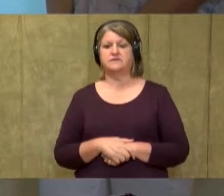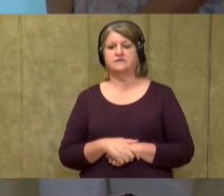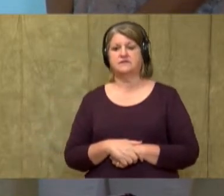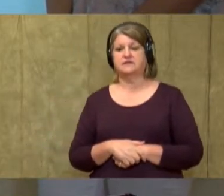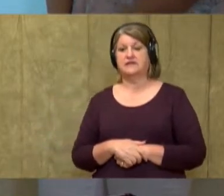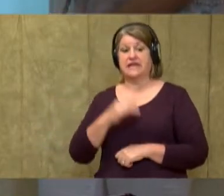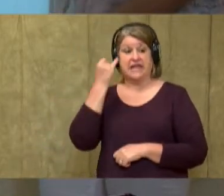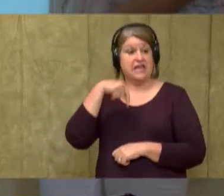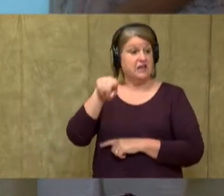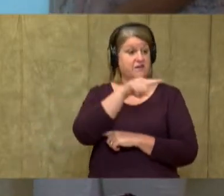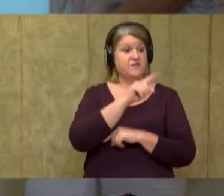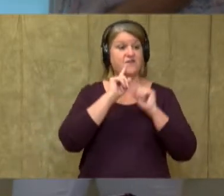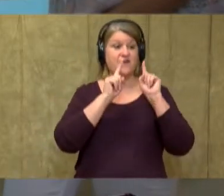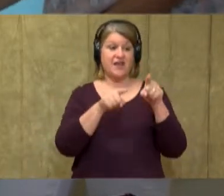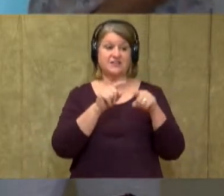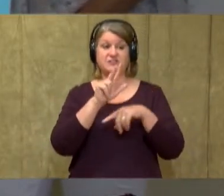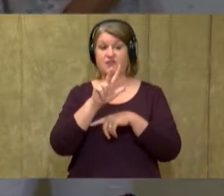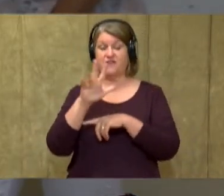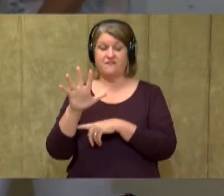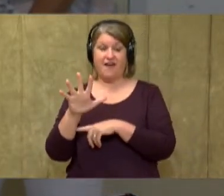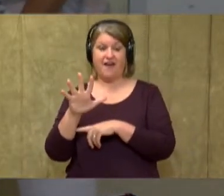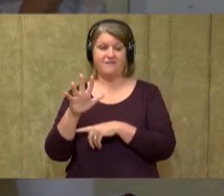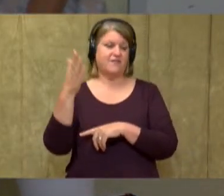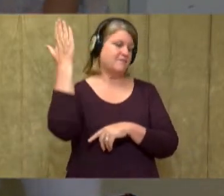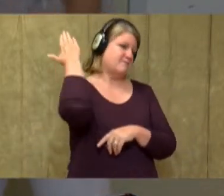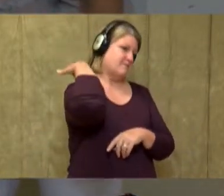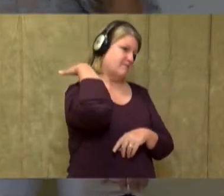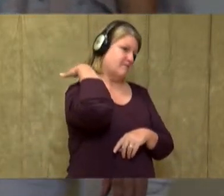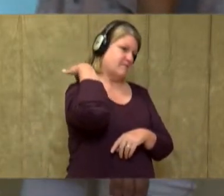If you got 35, pat yourself on the back.